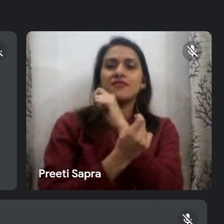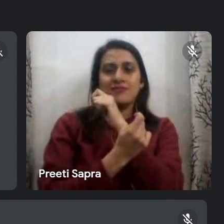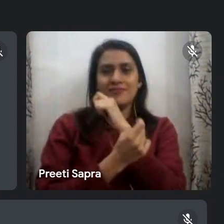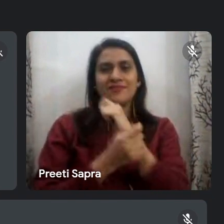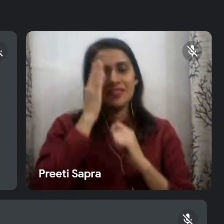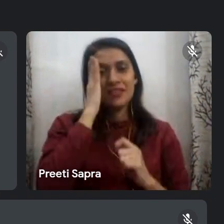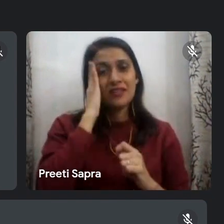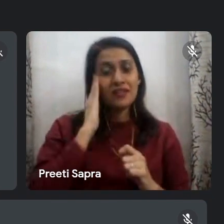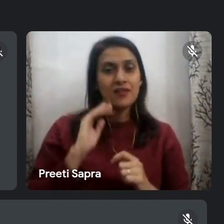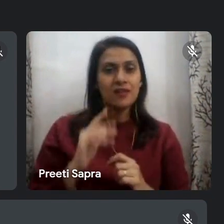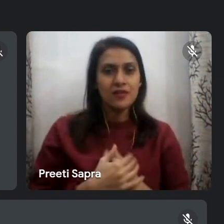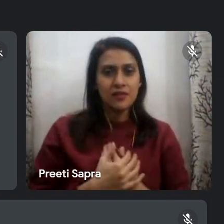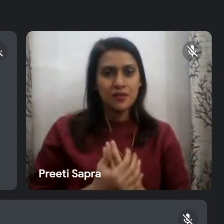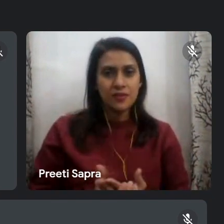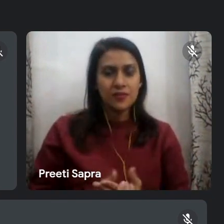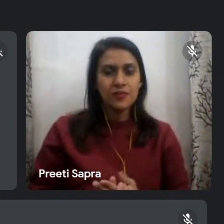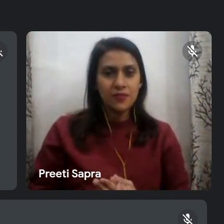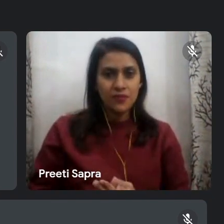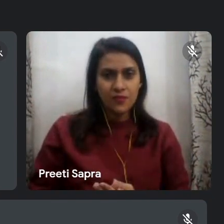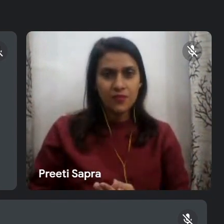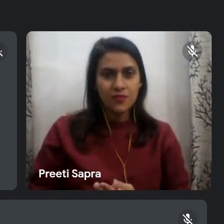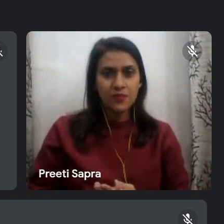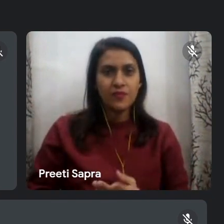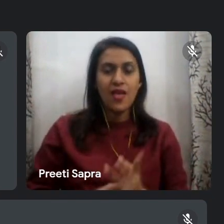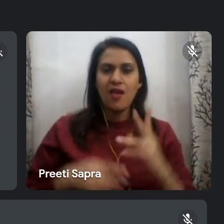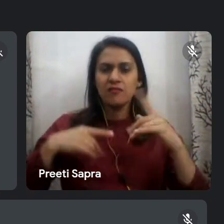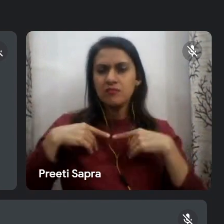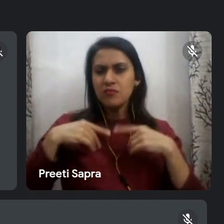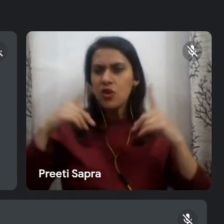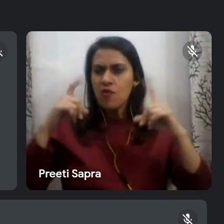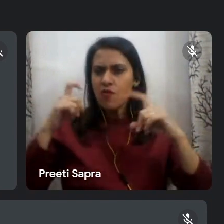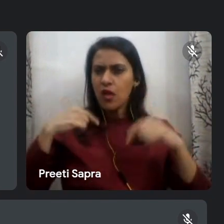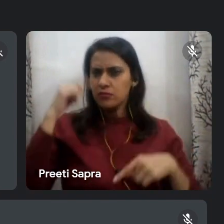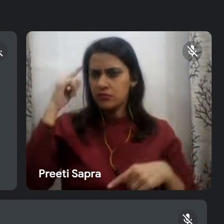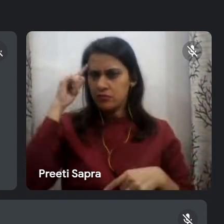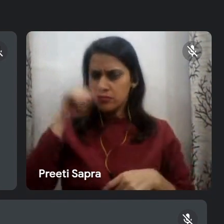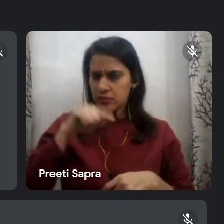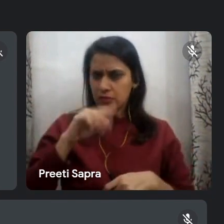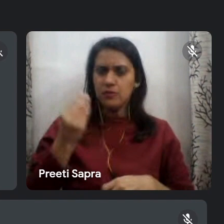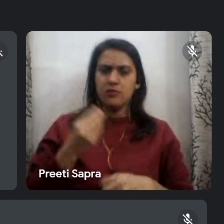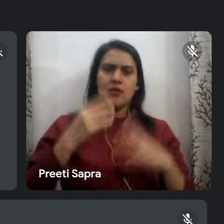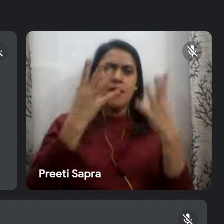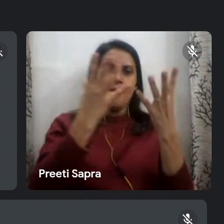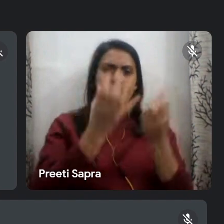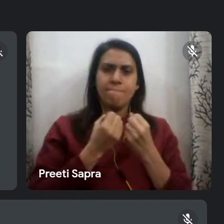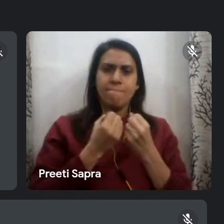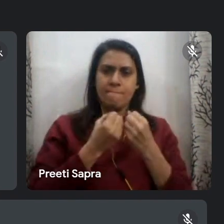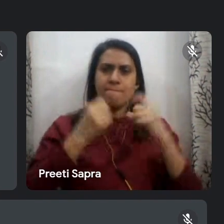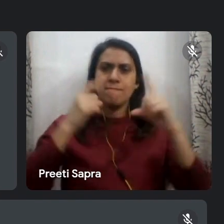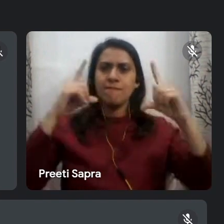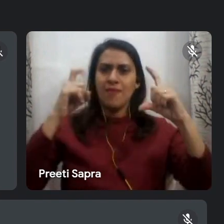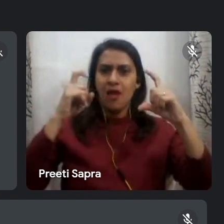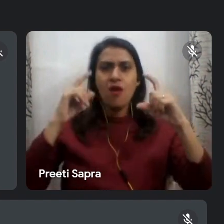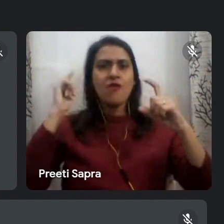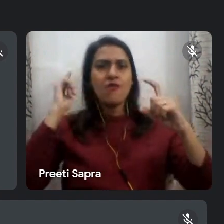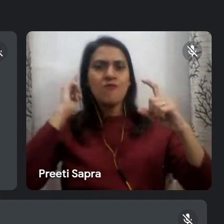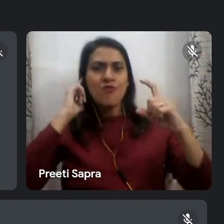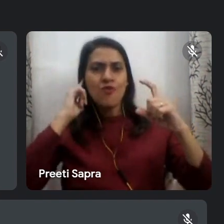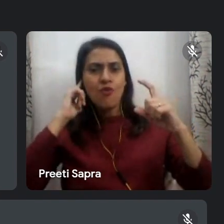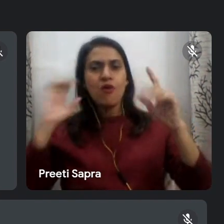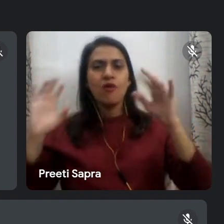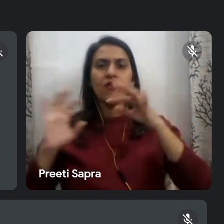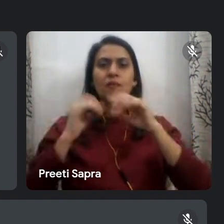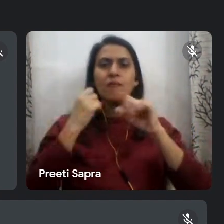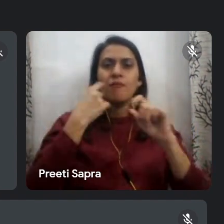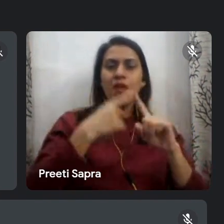figured out what photography was, and I got a camera. So anything and anytime, along with music, I had photography, where